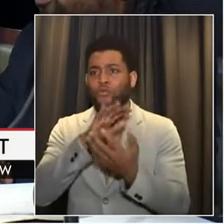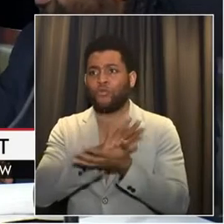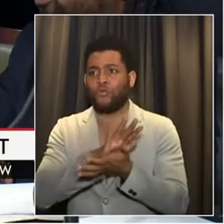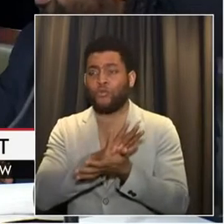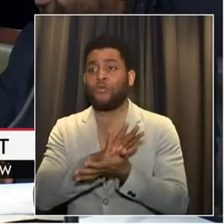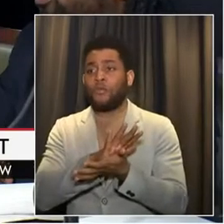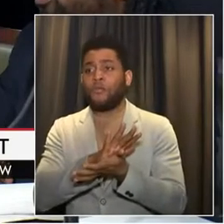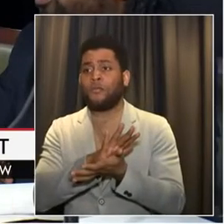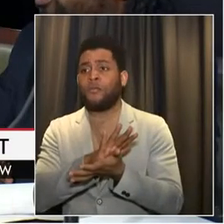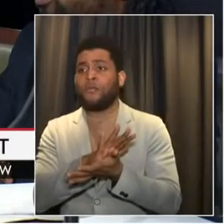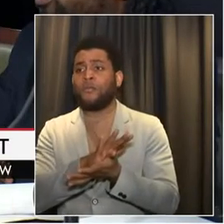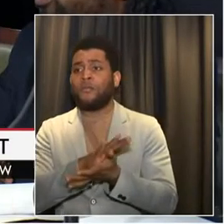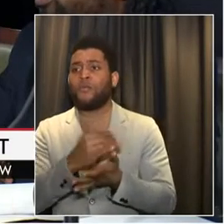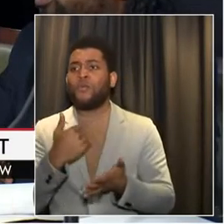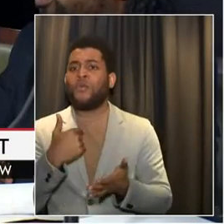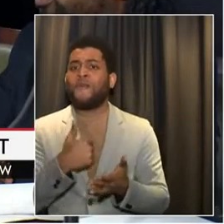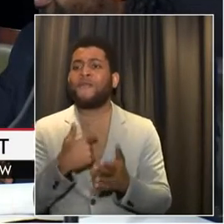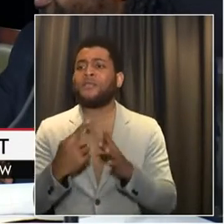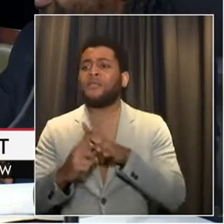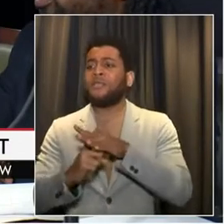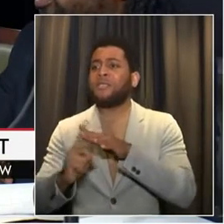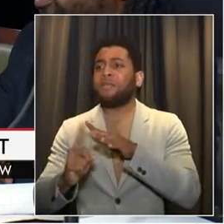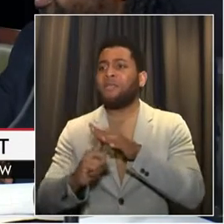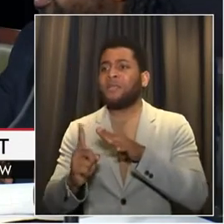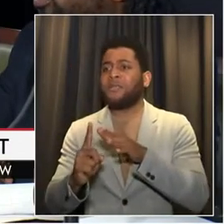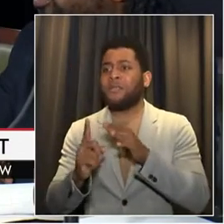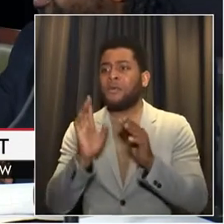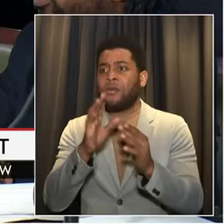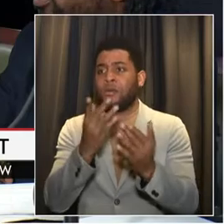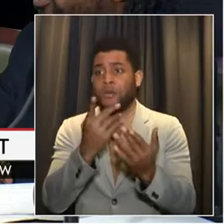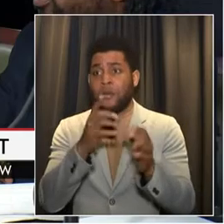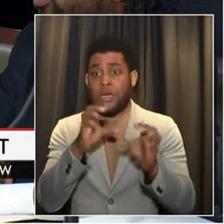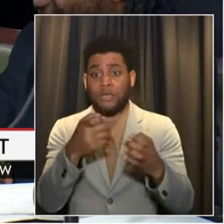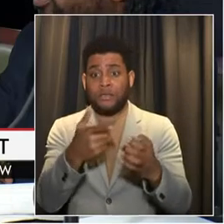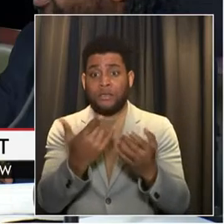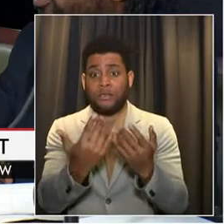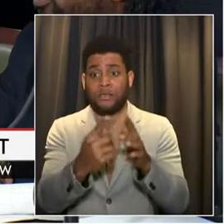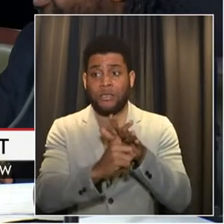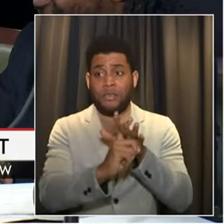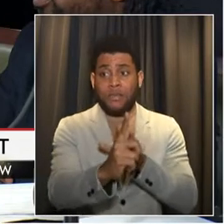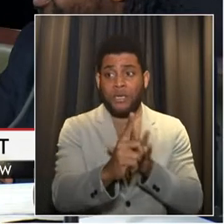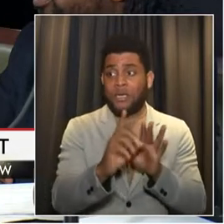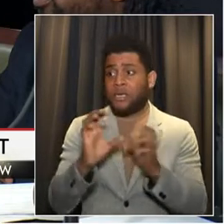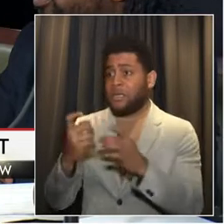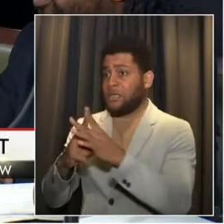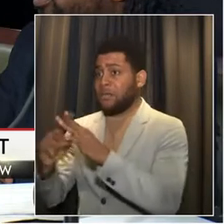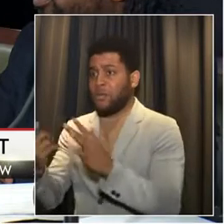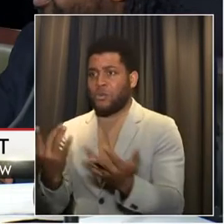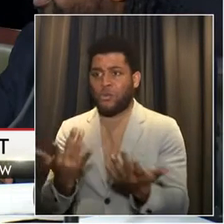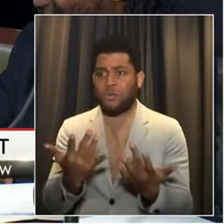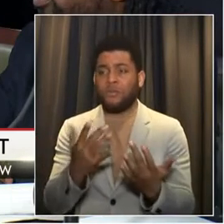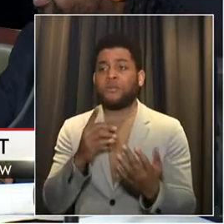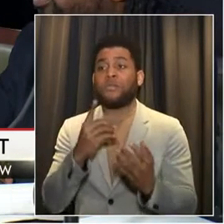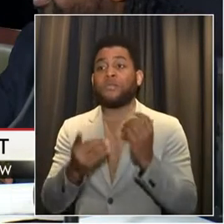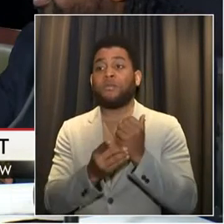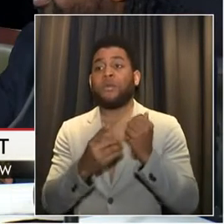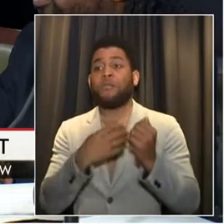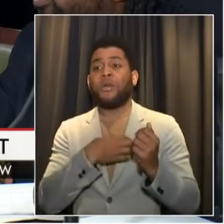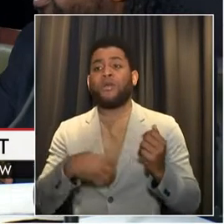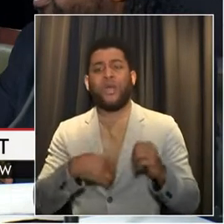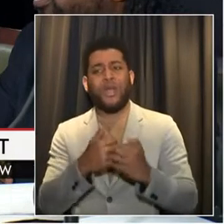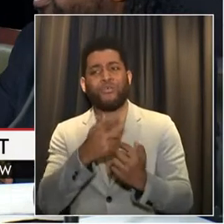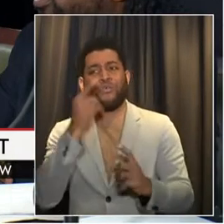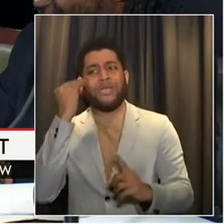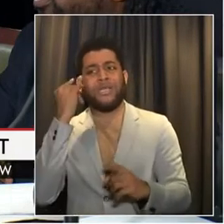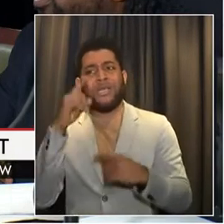or keep eyes on them. And so I'm wondering, now that you are running that program, Deputy Mayor, how you are thinking about retooling that program for a